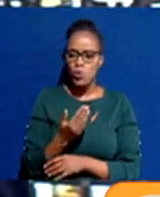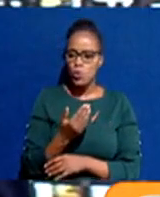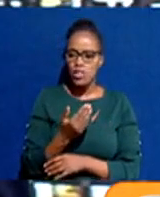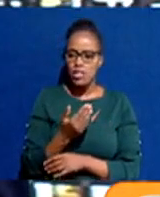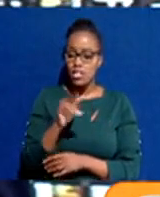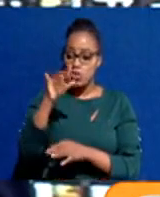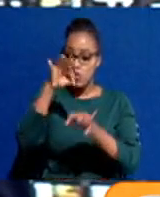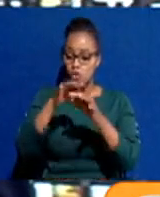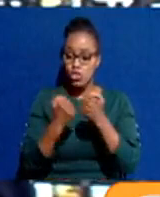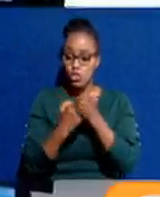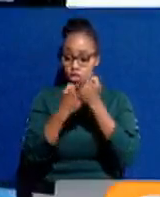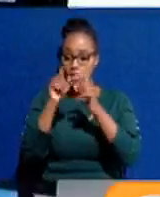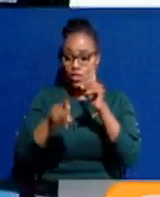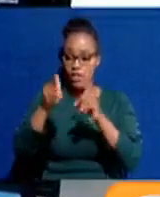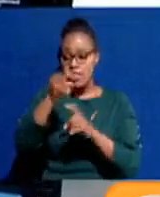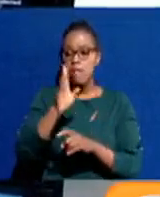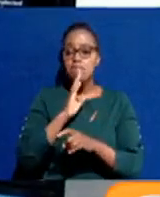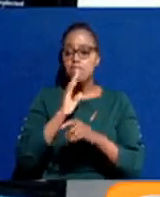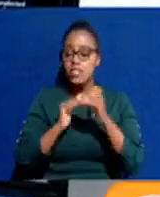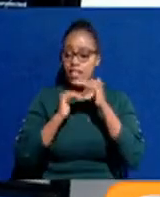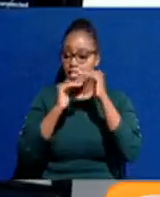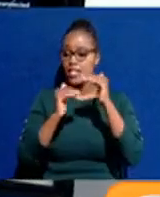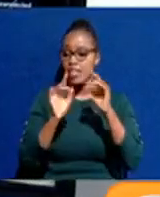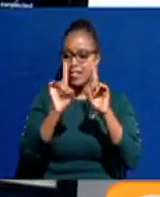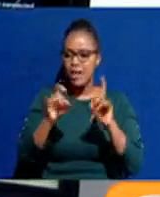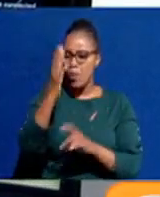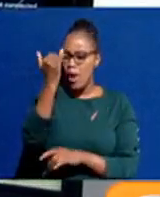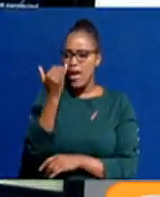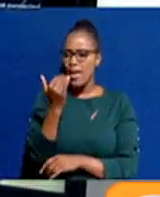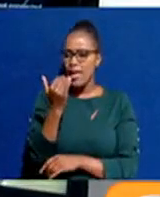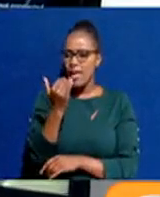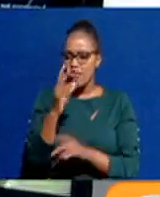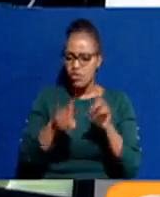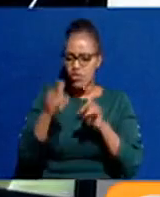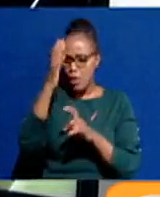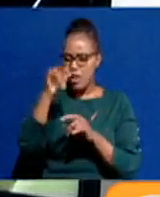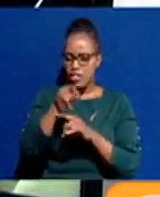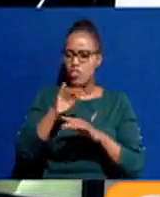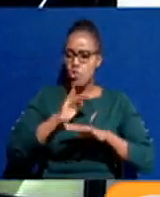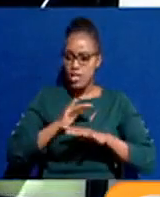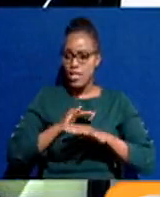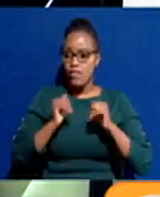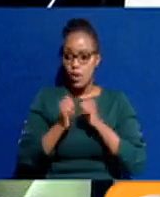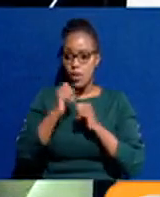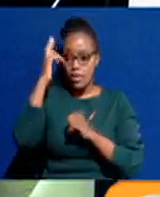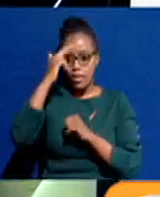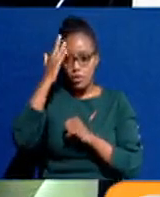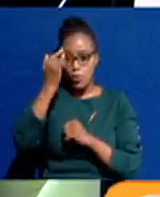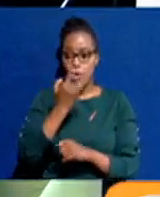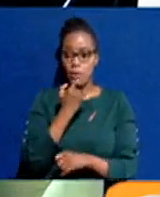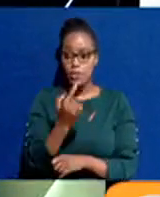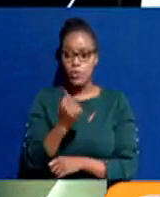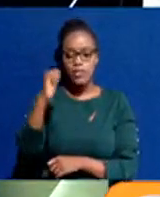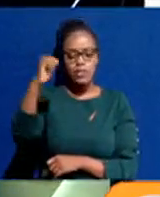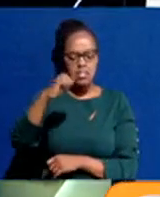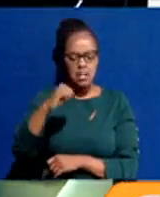Did you vote to support an increase in the debt ceiling? Yes, I did. Why? Were you satisfied with the reasons that were given for yes, that? Yes,